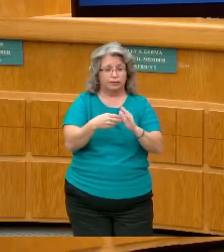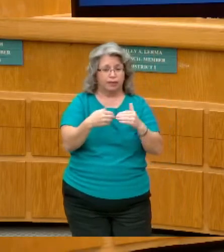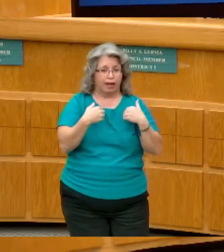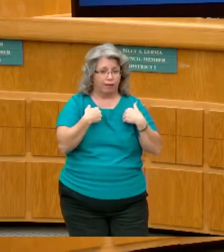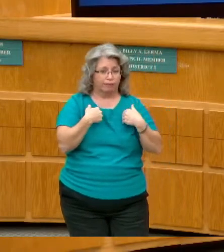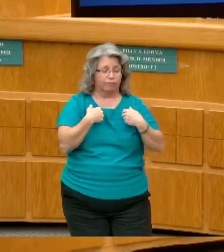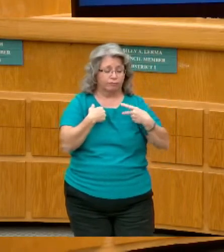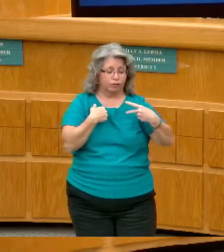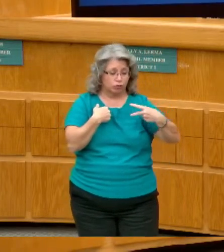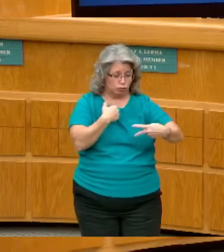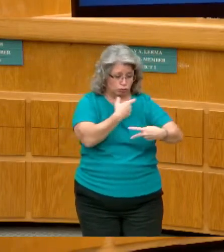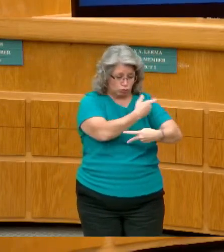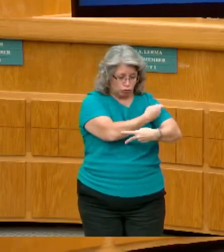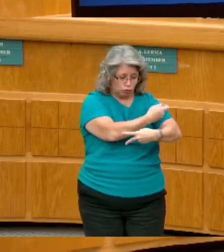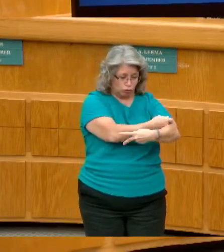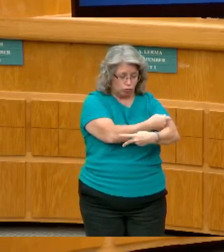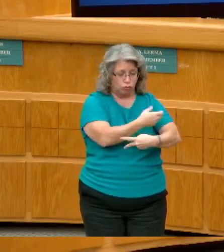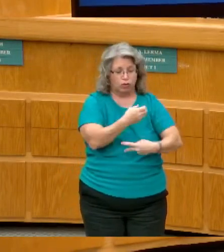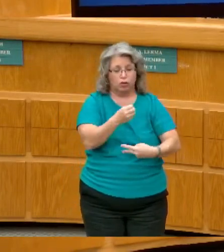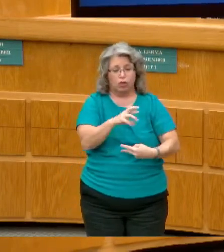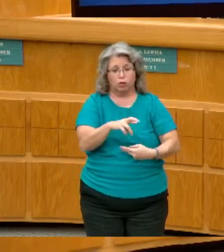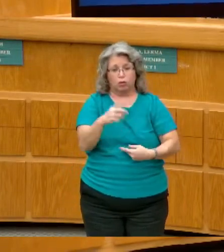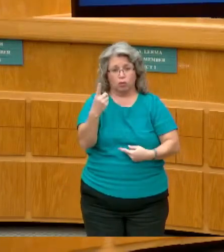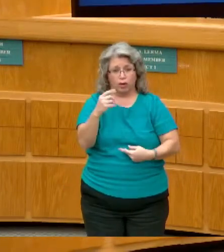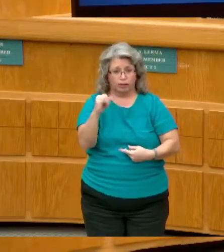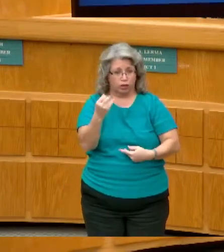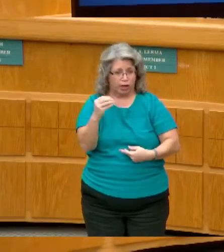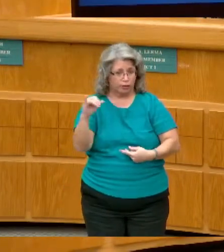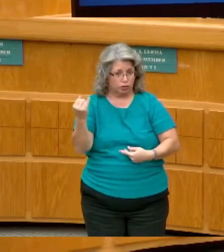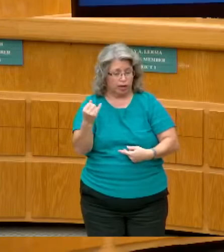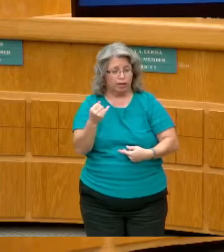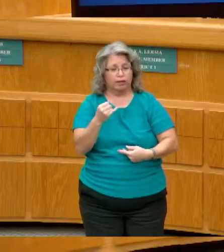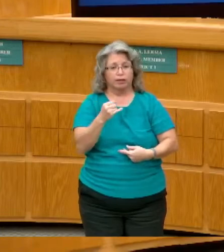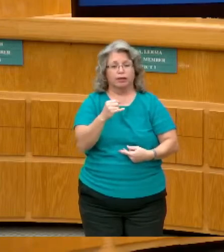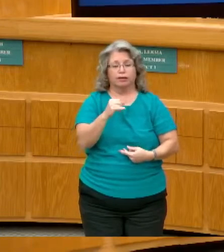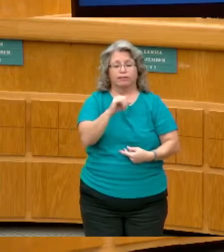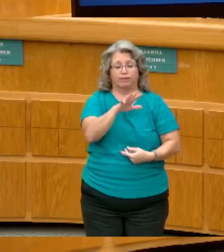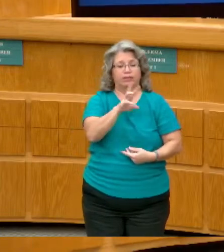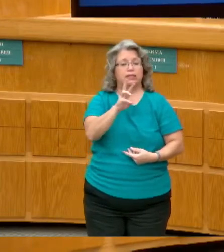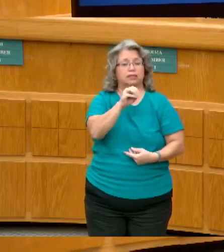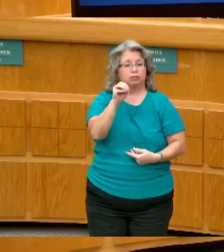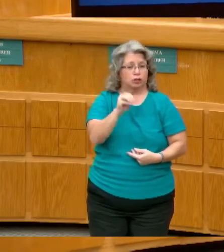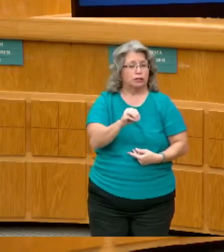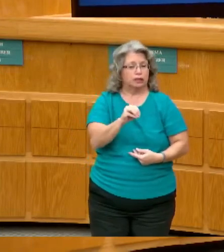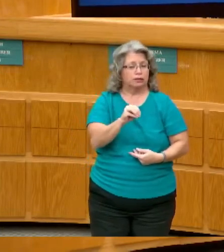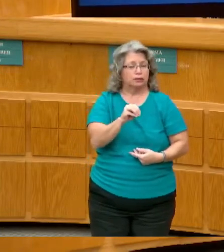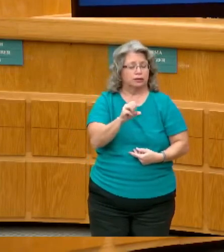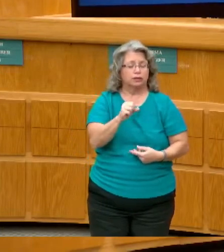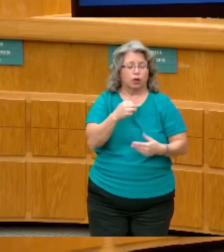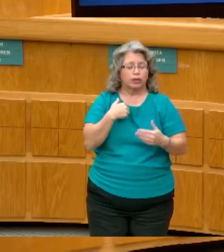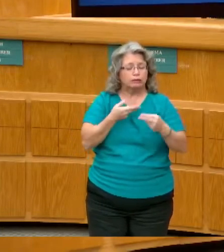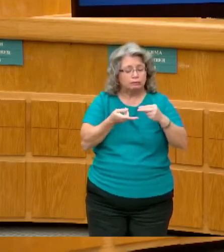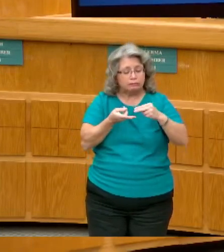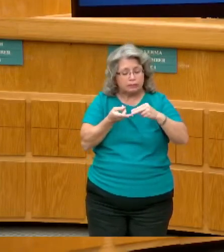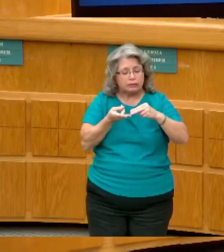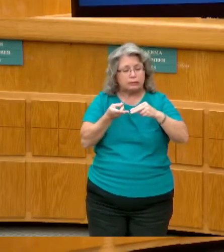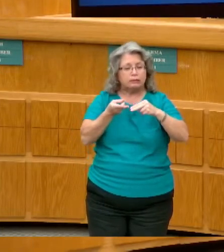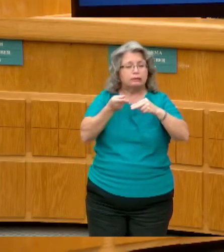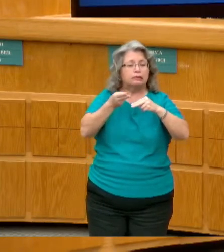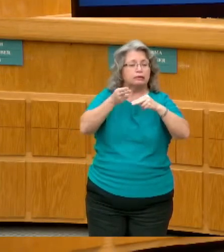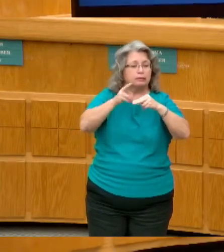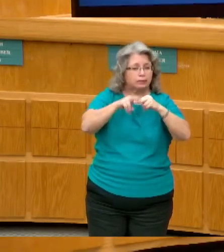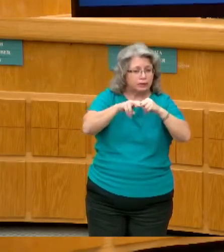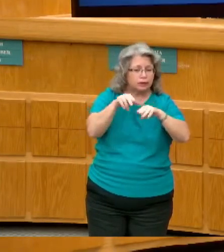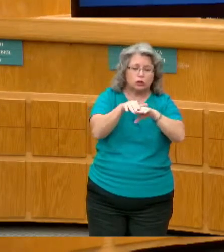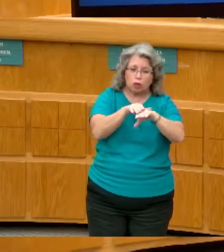primary mRNAs or the 1 J&J, it's 56%. So we are moving that needle very slowly, but we're moving it. And